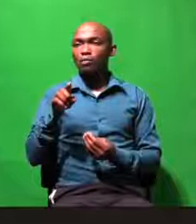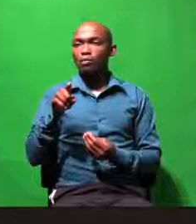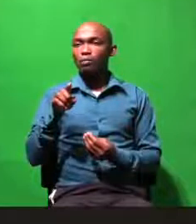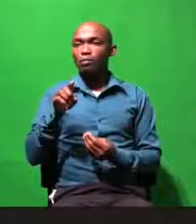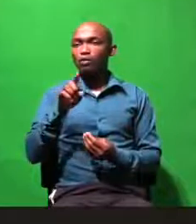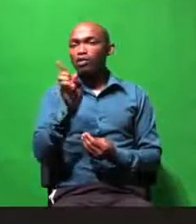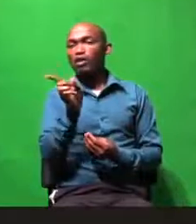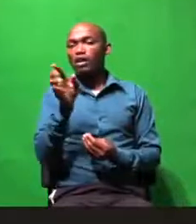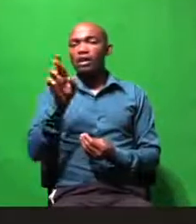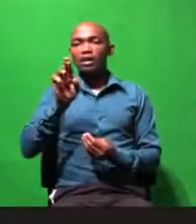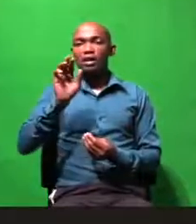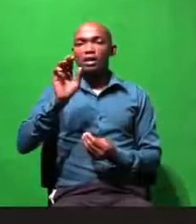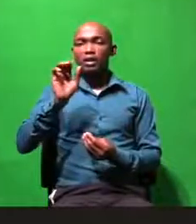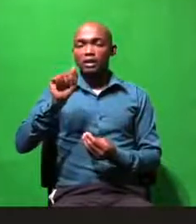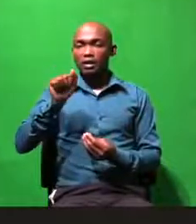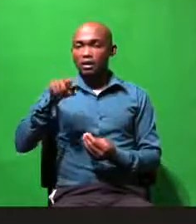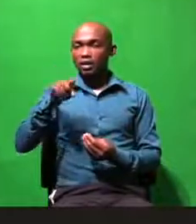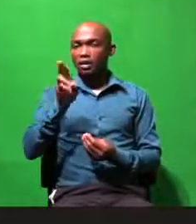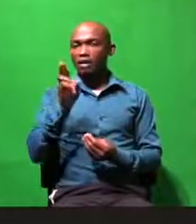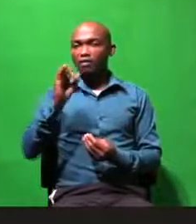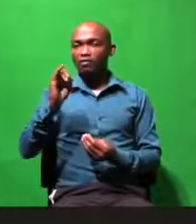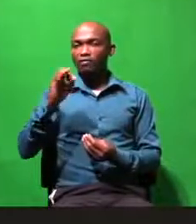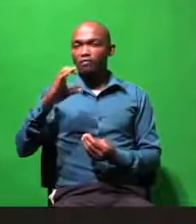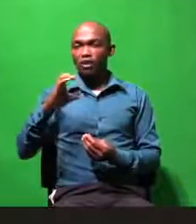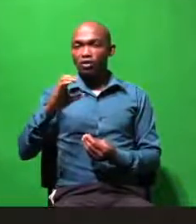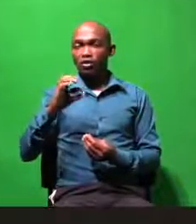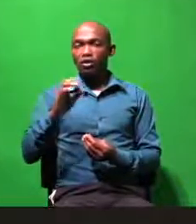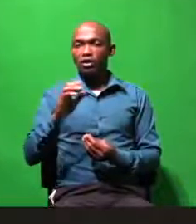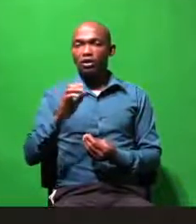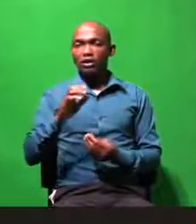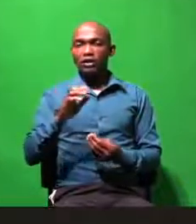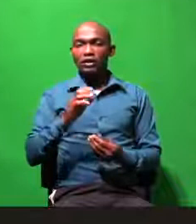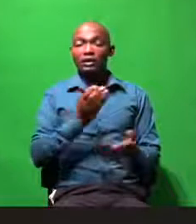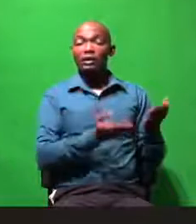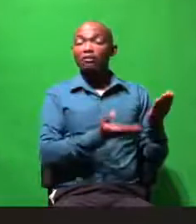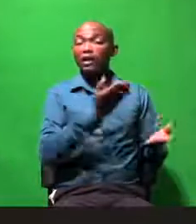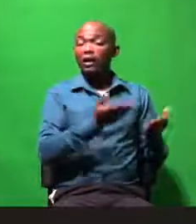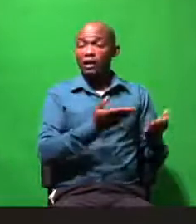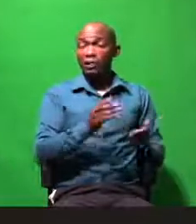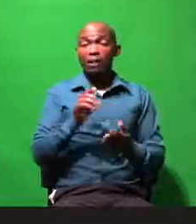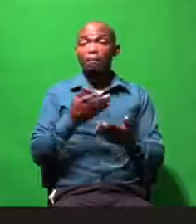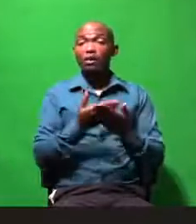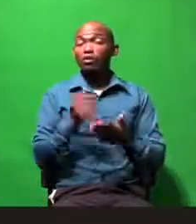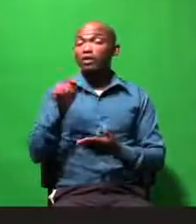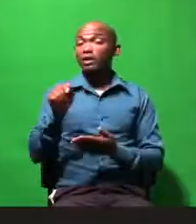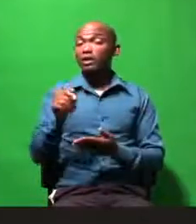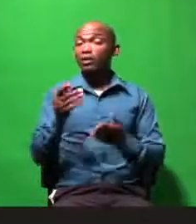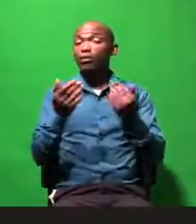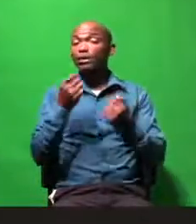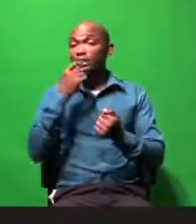survey. Is a topographical surveying, because topographical we can say is a